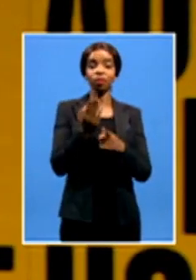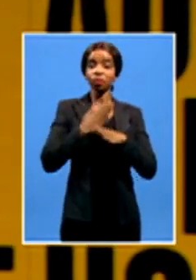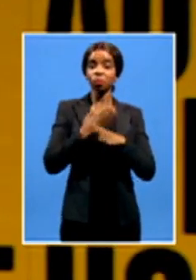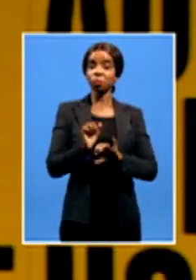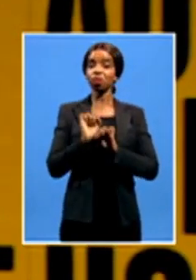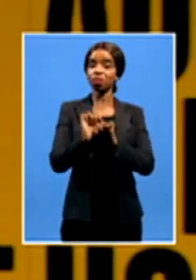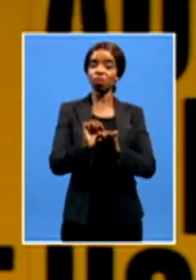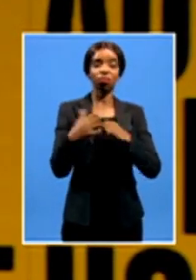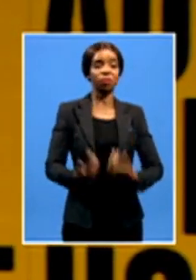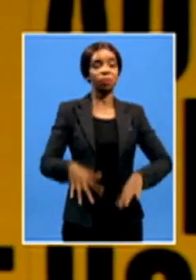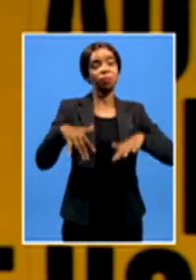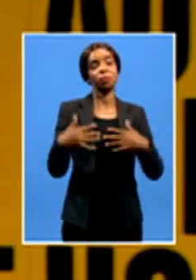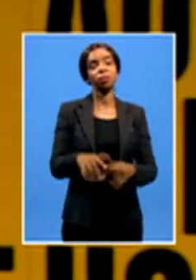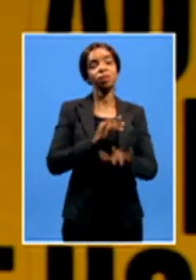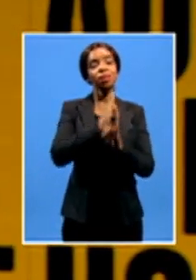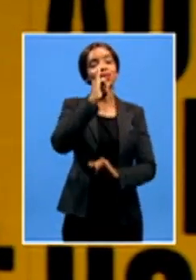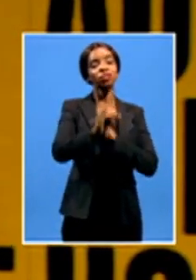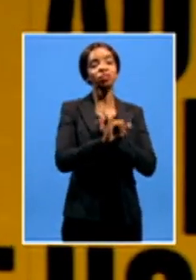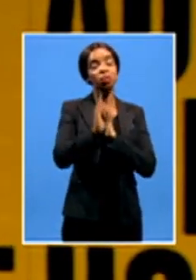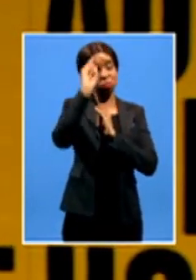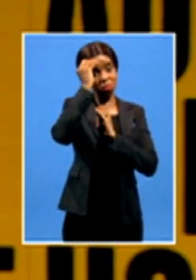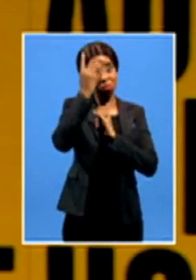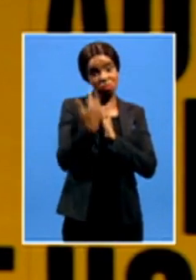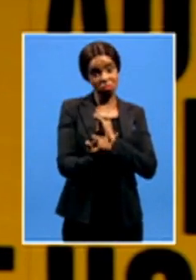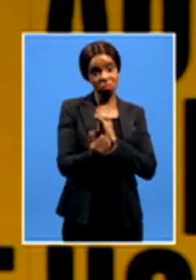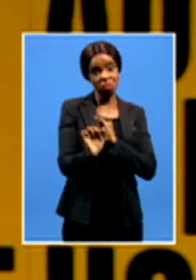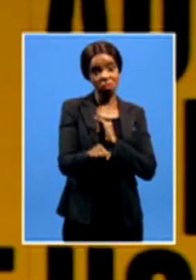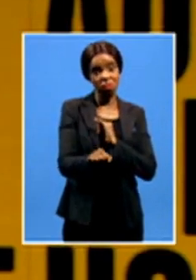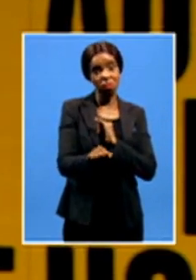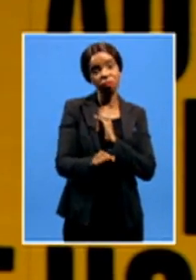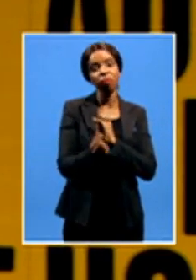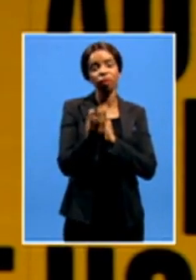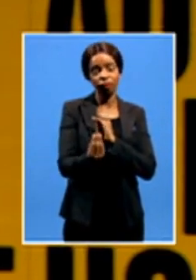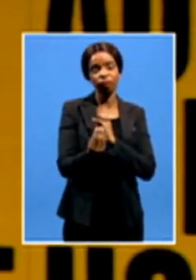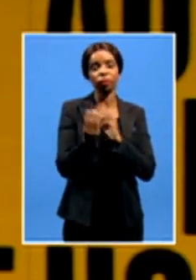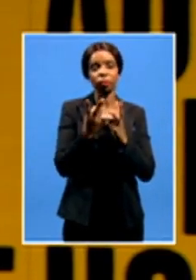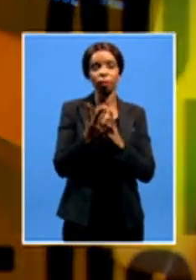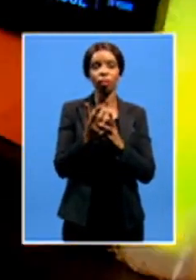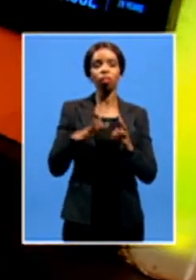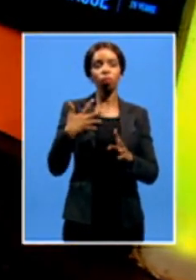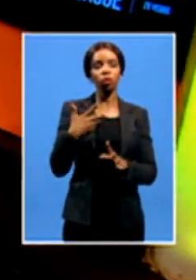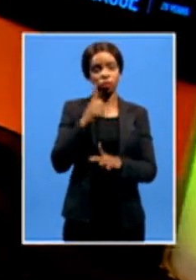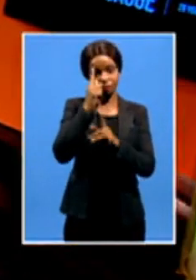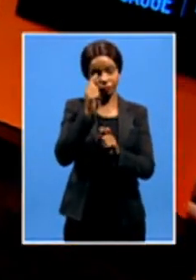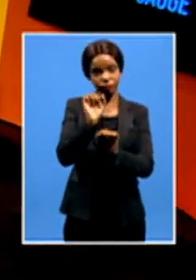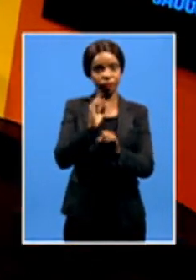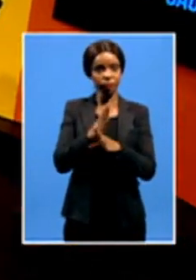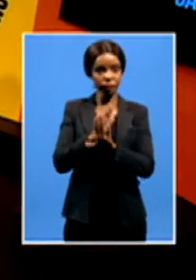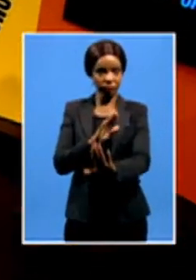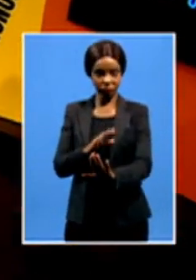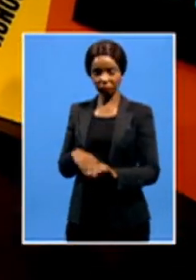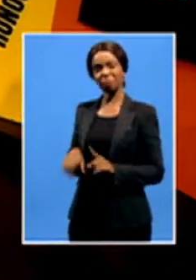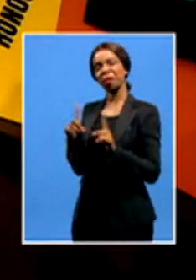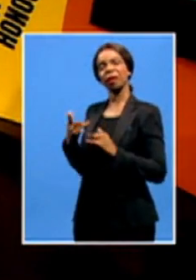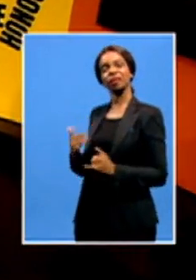has gotten a lot of international interest, and there's a resurgence around an interest in her work. But then it also brings in